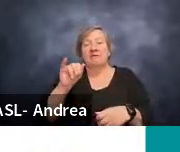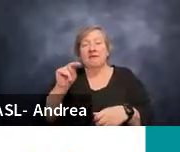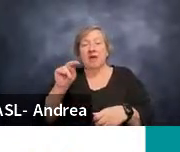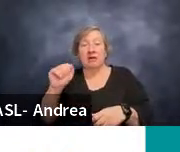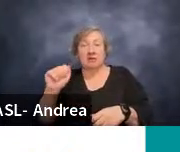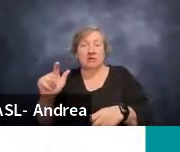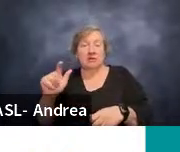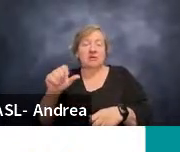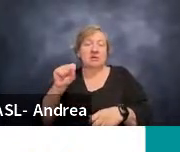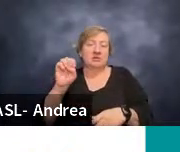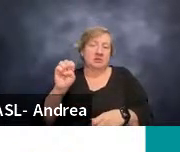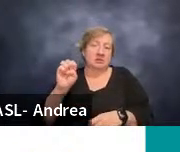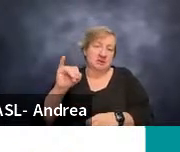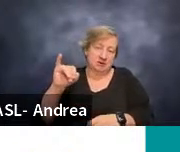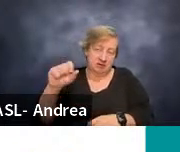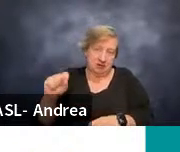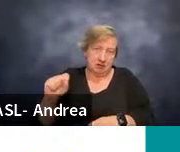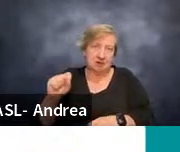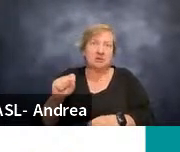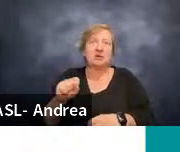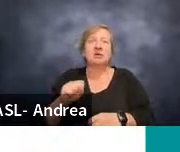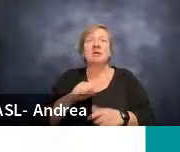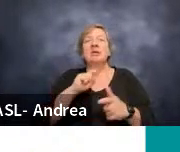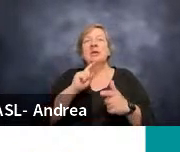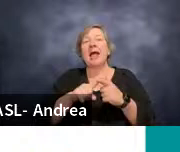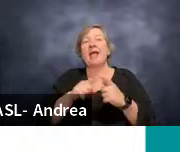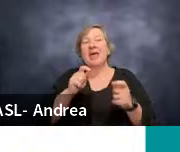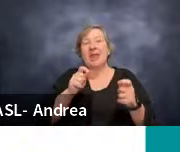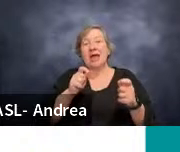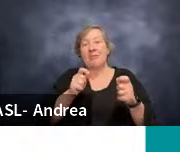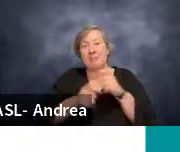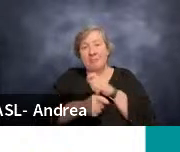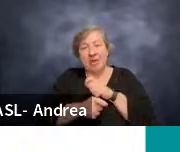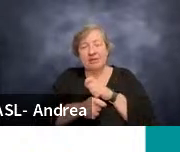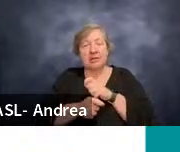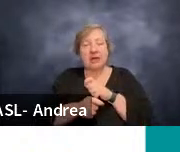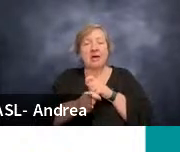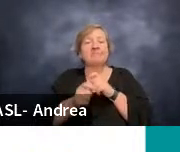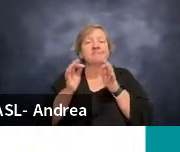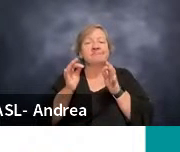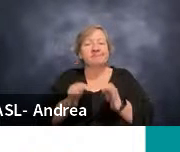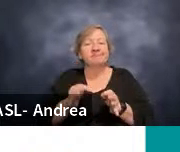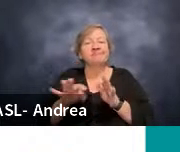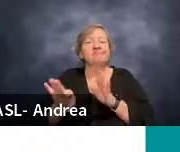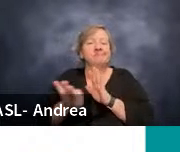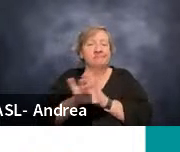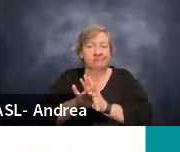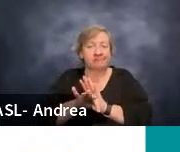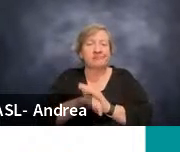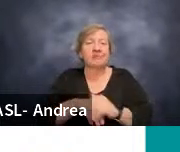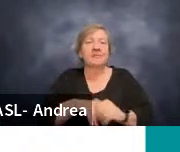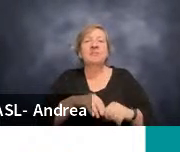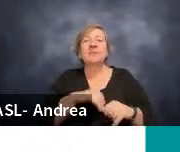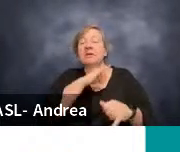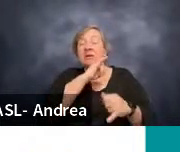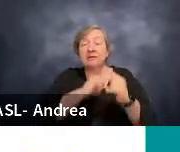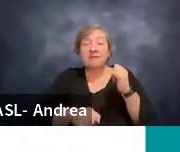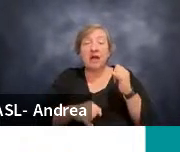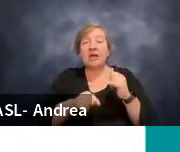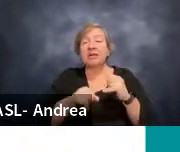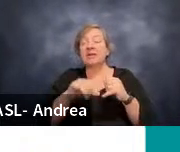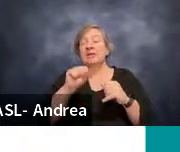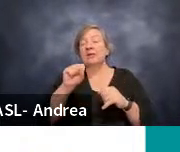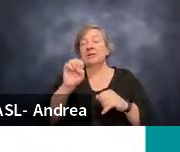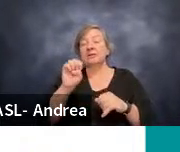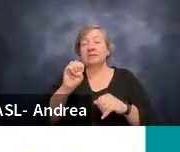statement and ultimately the amended record of decision. So a final supplemental environmental